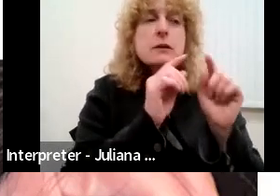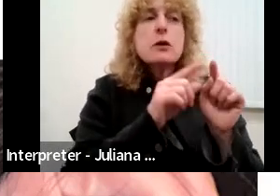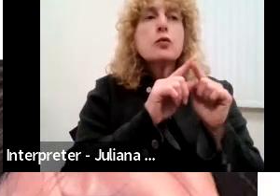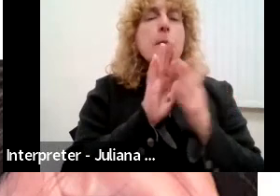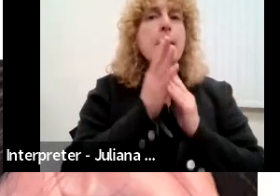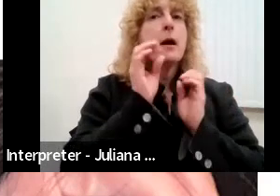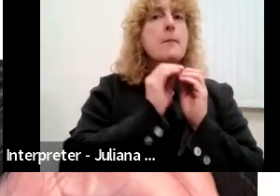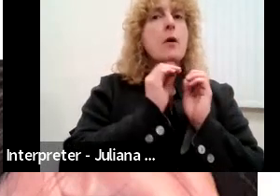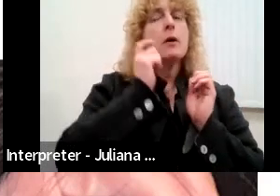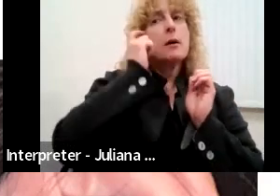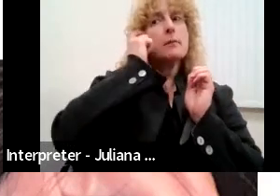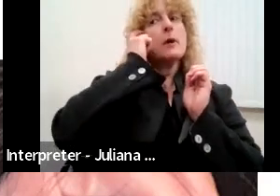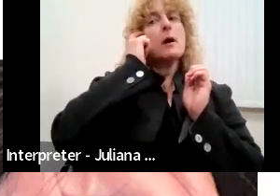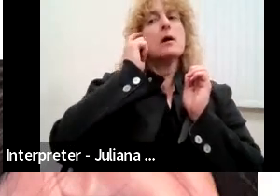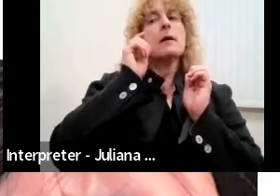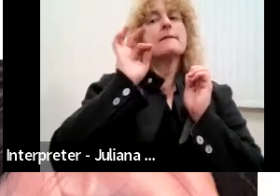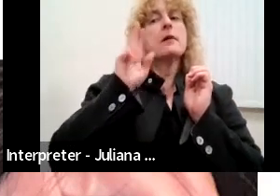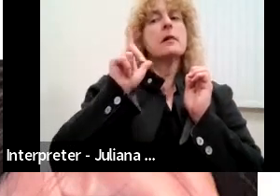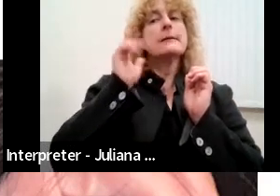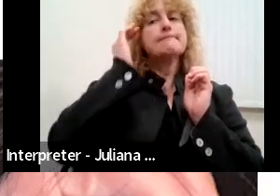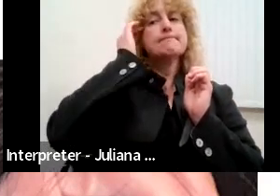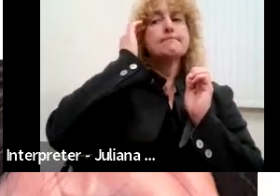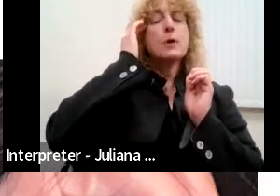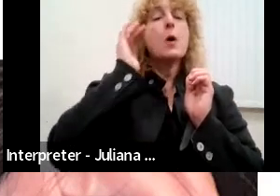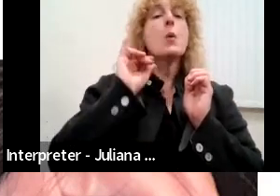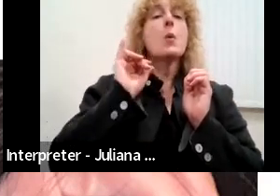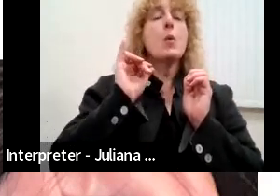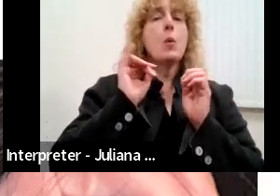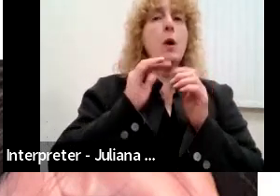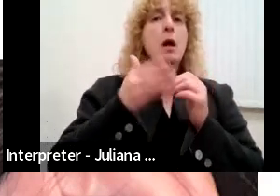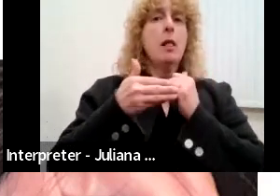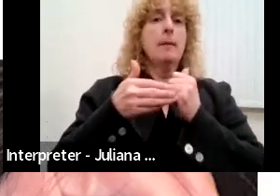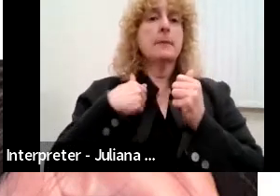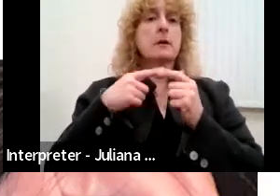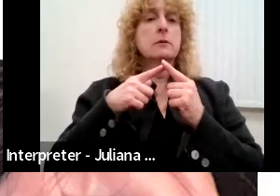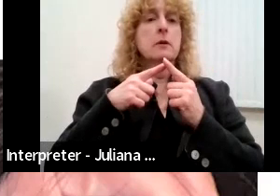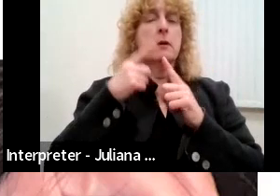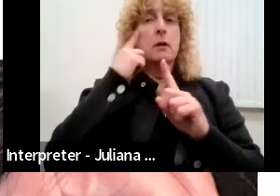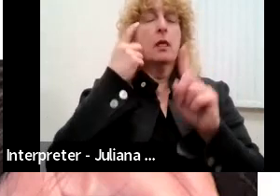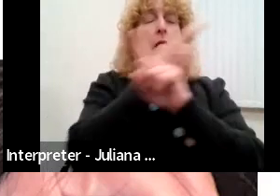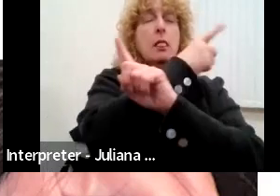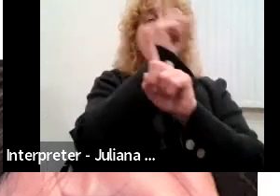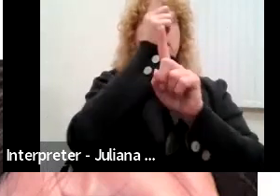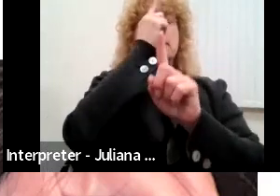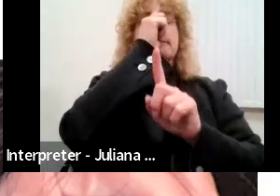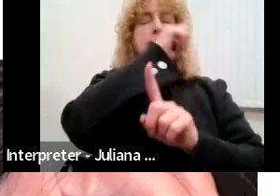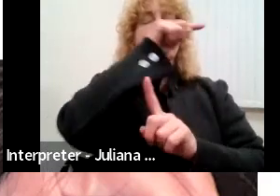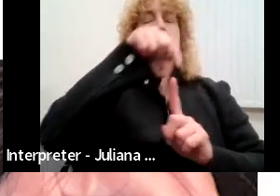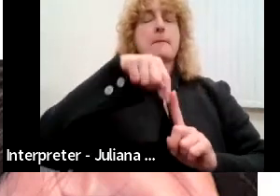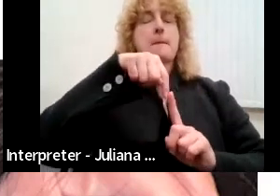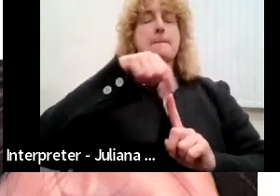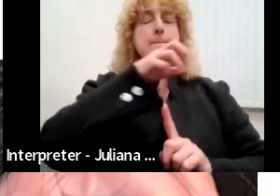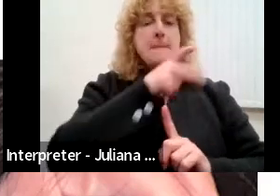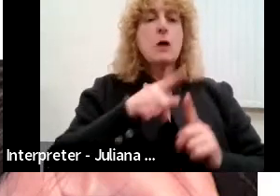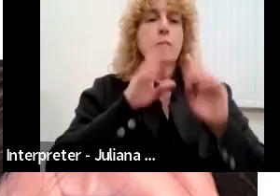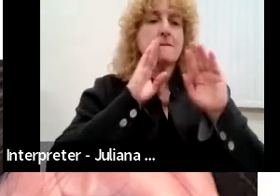mindful of it being used to like help you like ground and get back to like focusing.